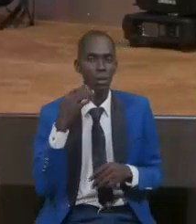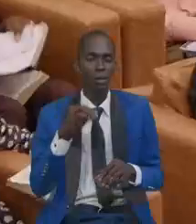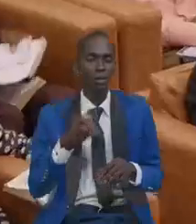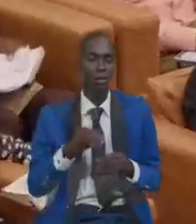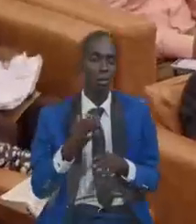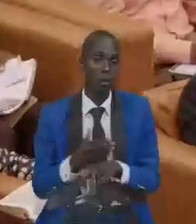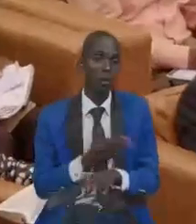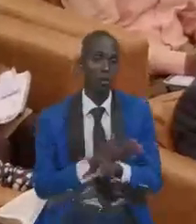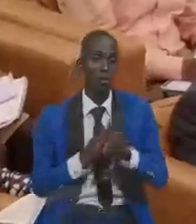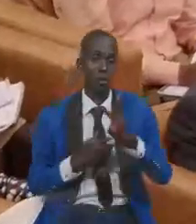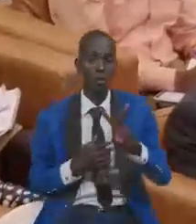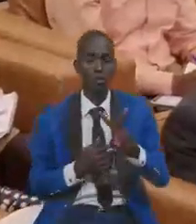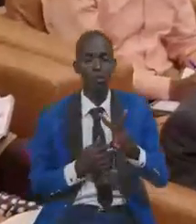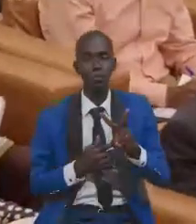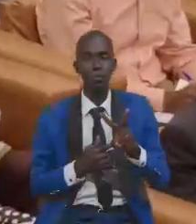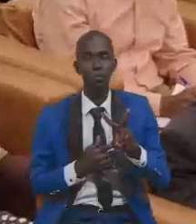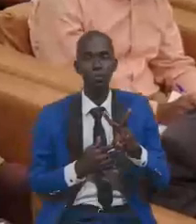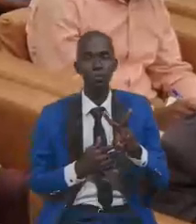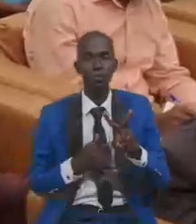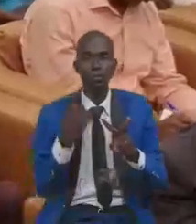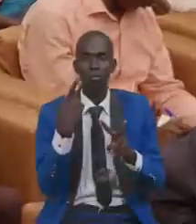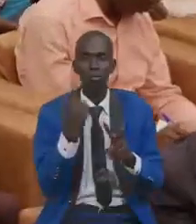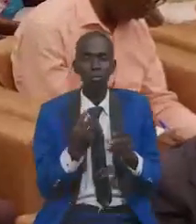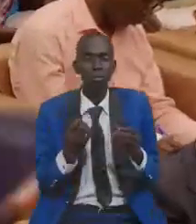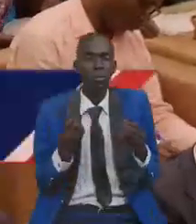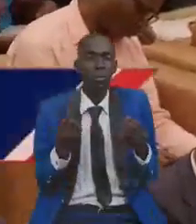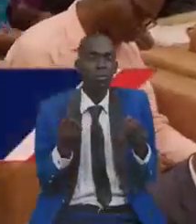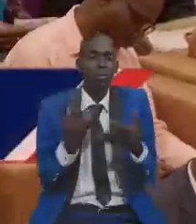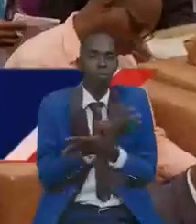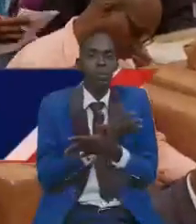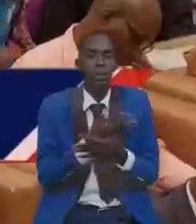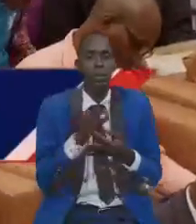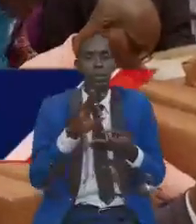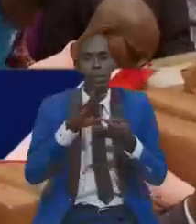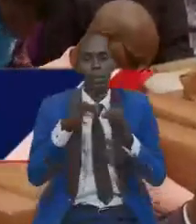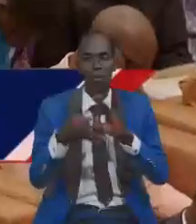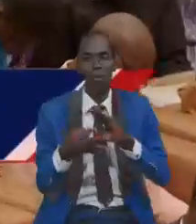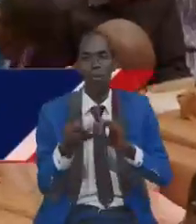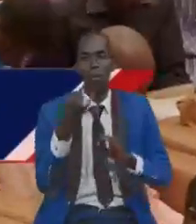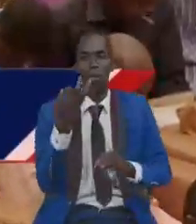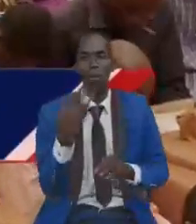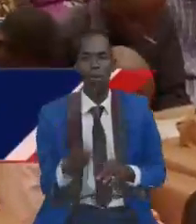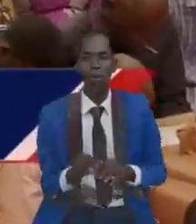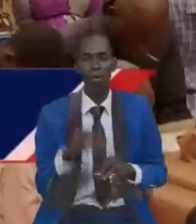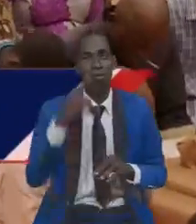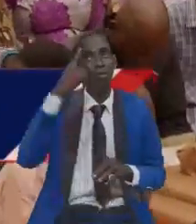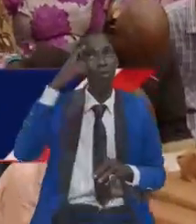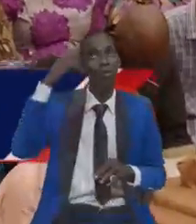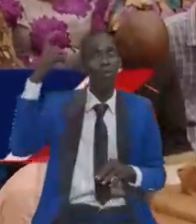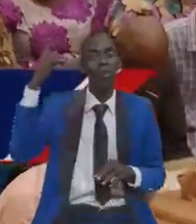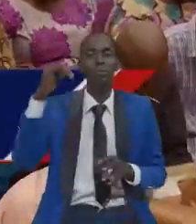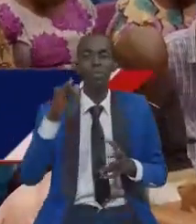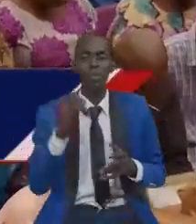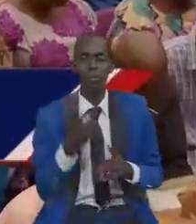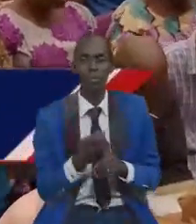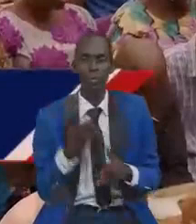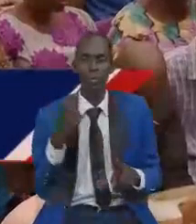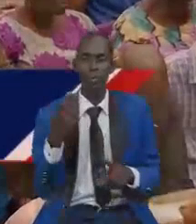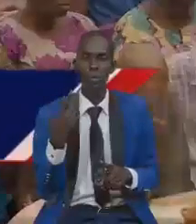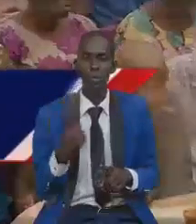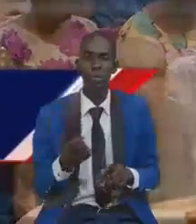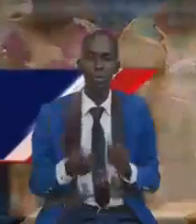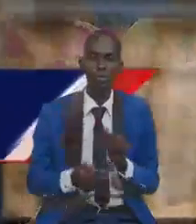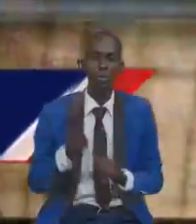we're looking at the frightening interpretation of the dream from the